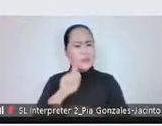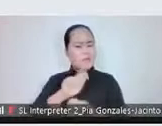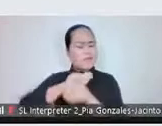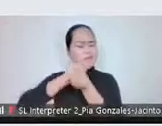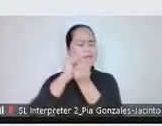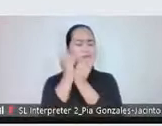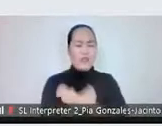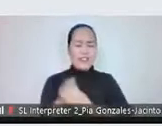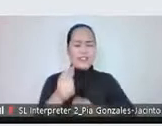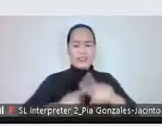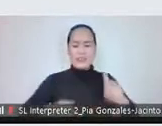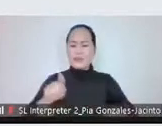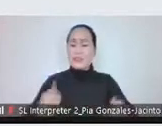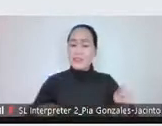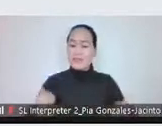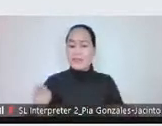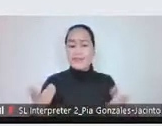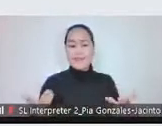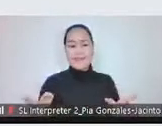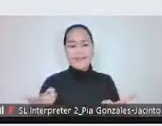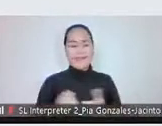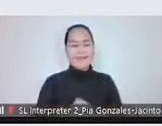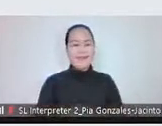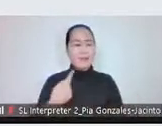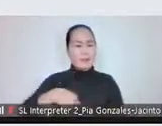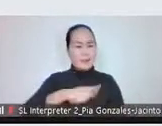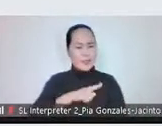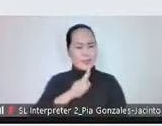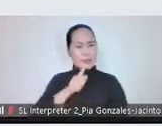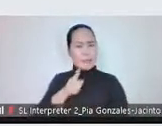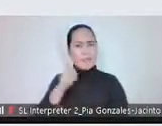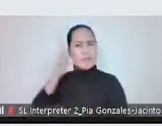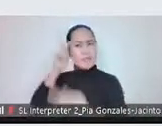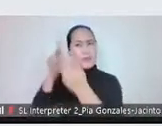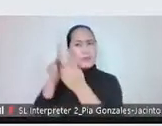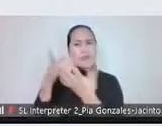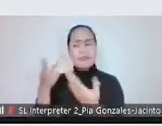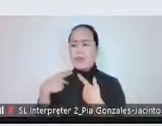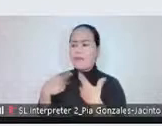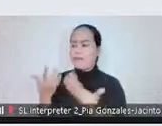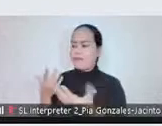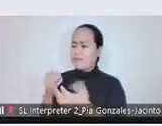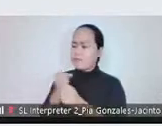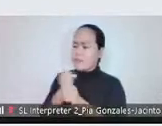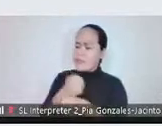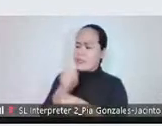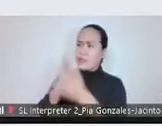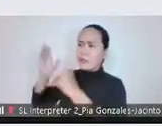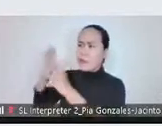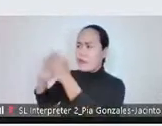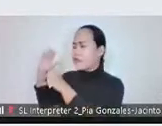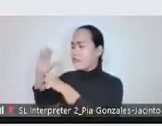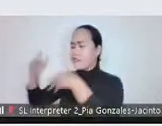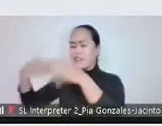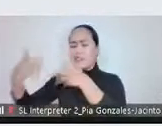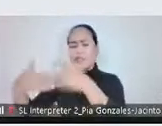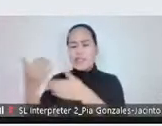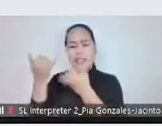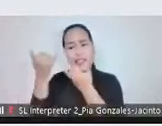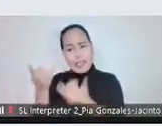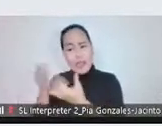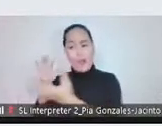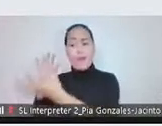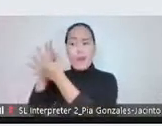manner. We aim that a connection between our present generation and those who came before us be established and